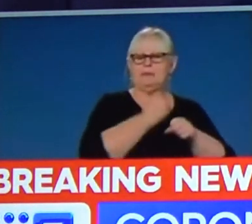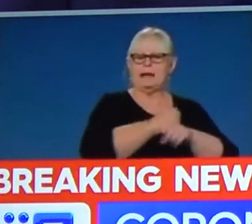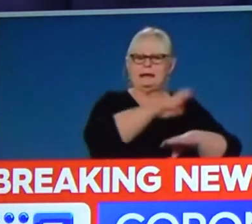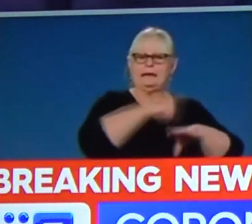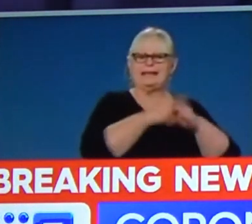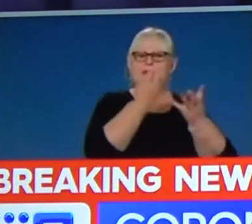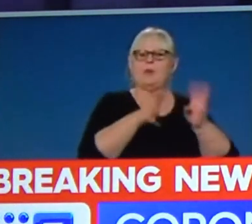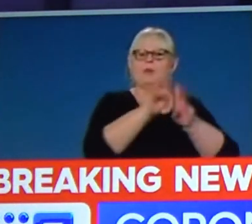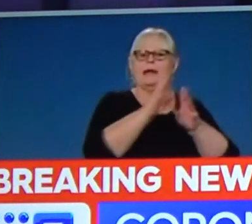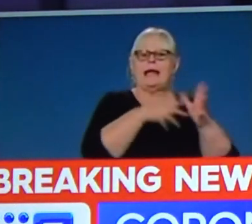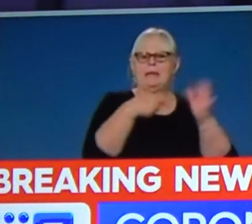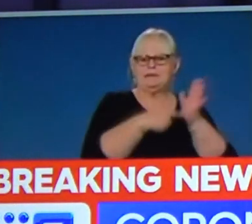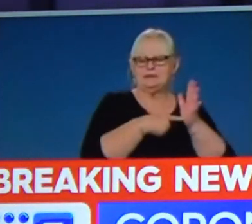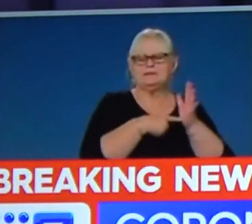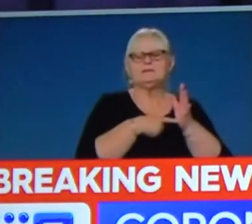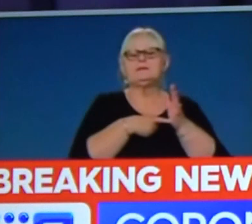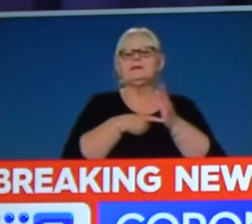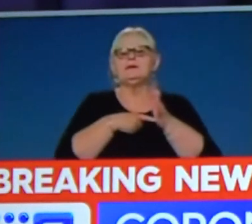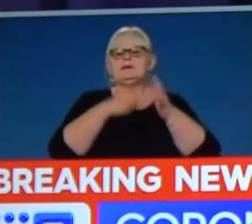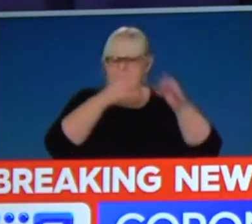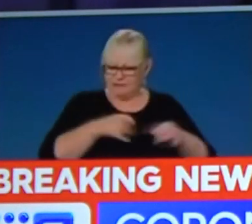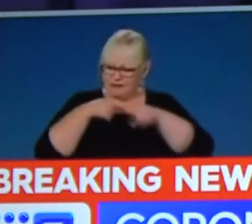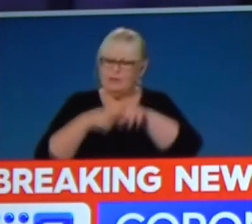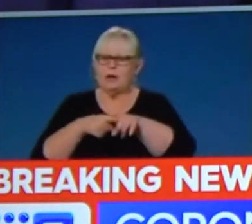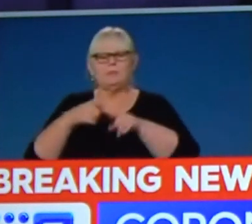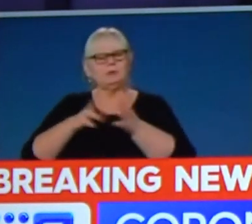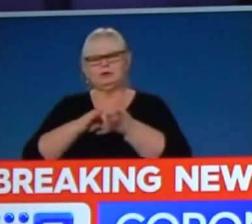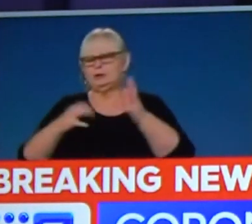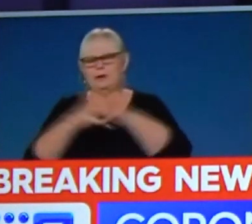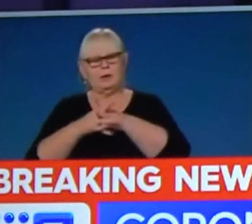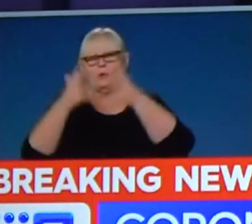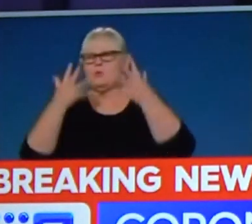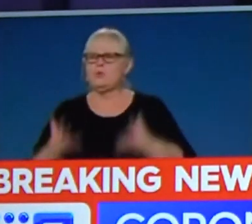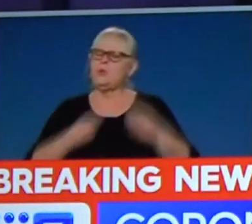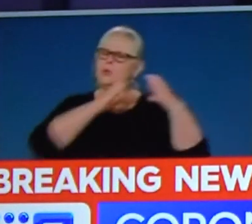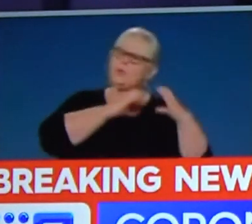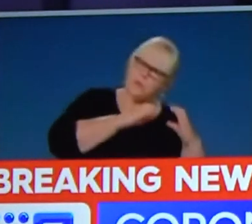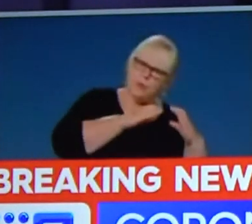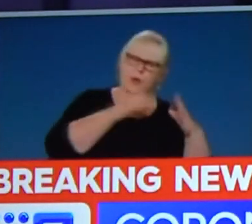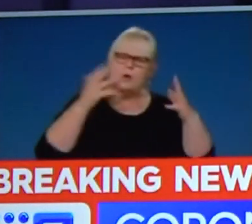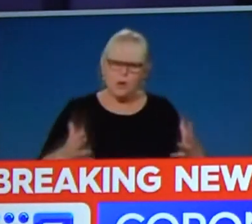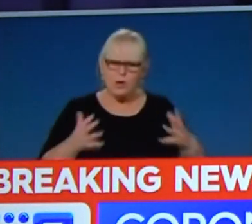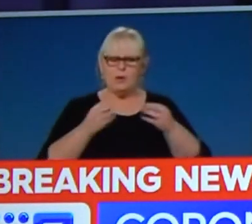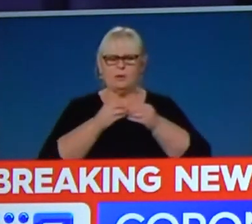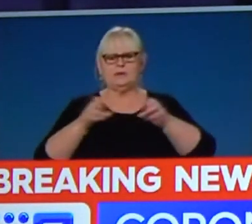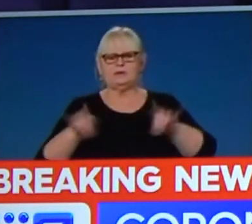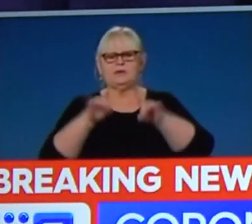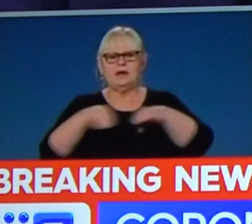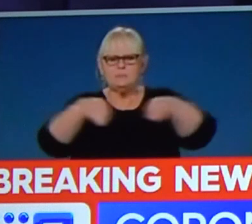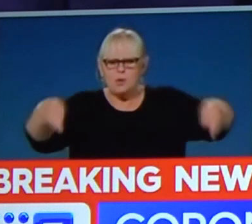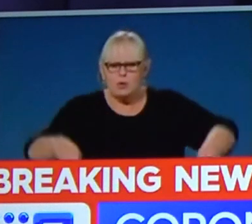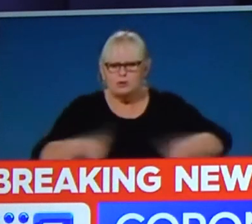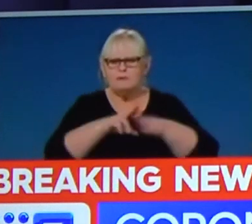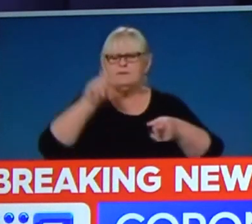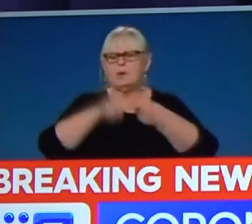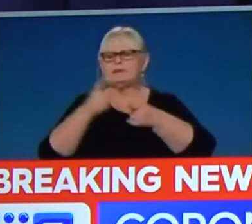want to congratulate New South Wales, who have done all the heavy lifting on that today, working together with the Australian Border Force and the Australian